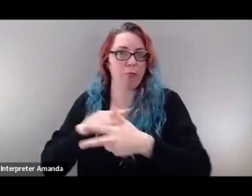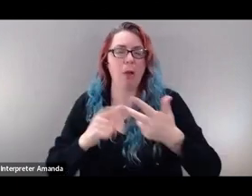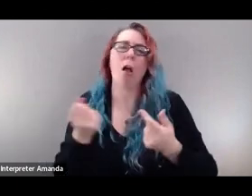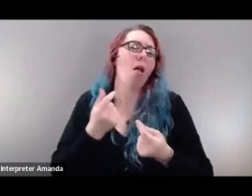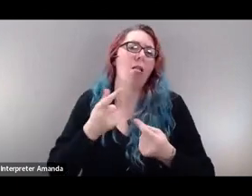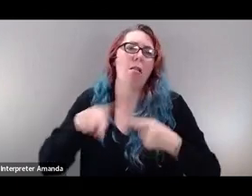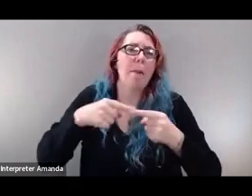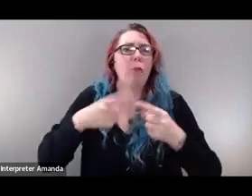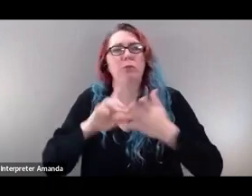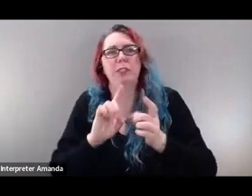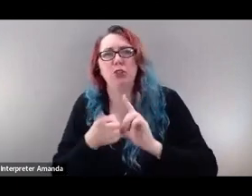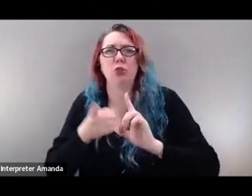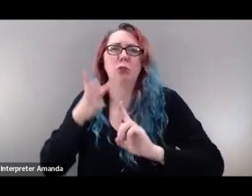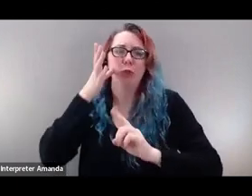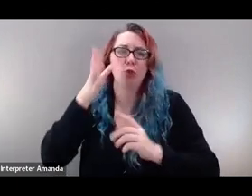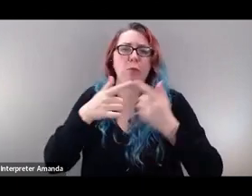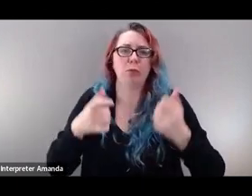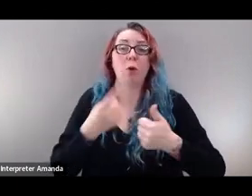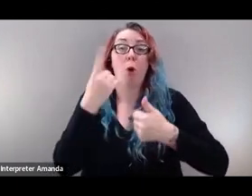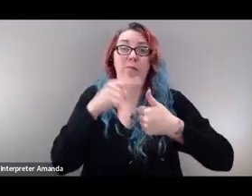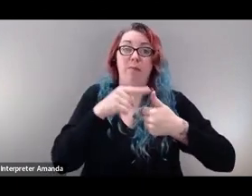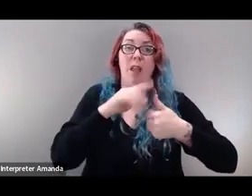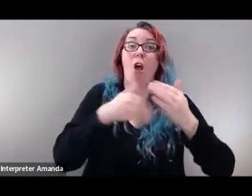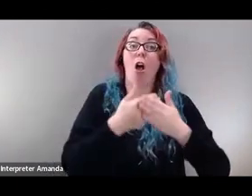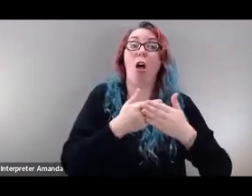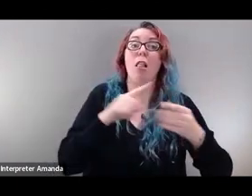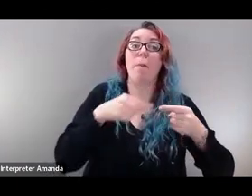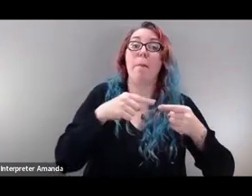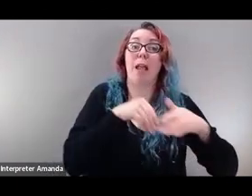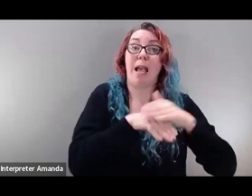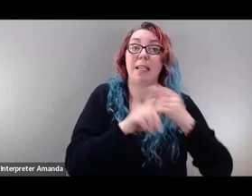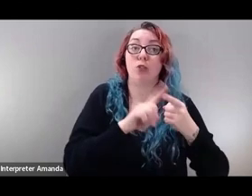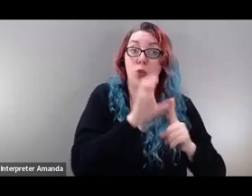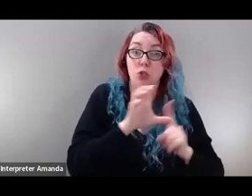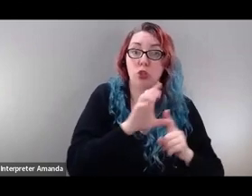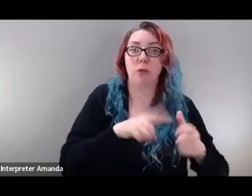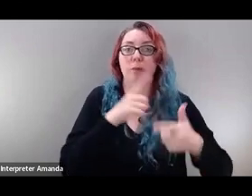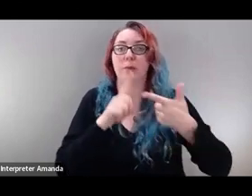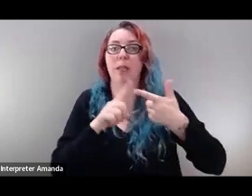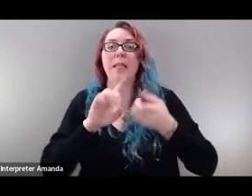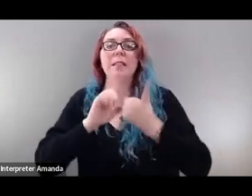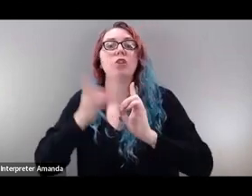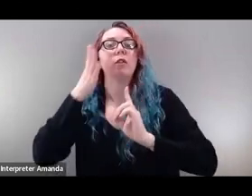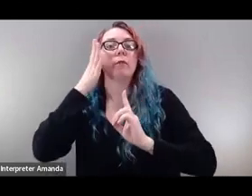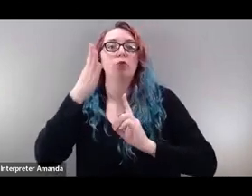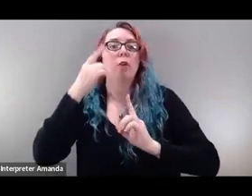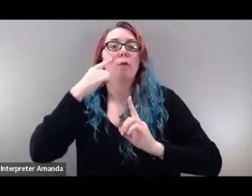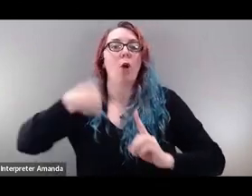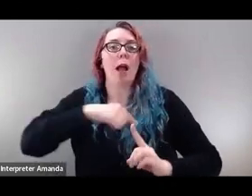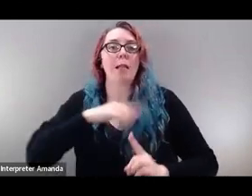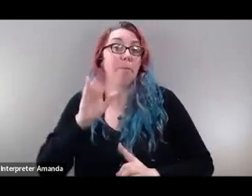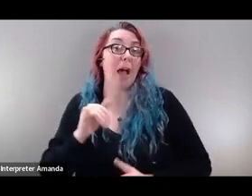us, by us, and navigating uncertain times. Ultimately, the discussion areas were meant to be open